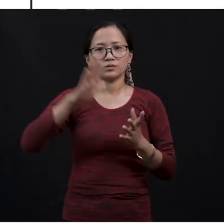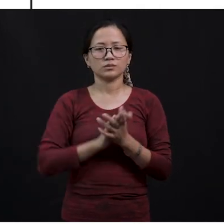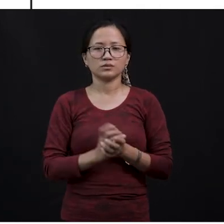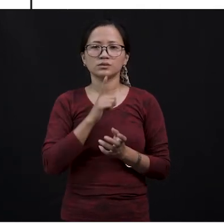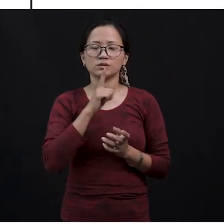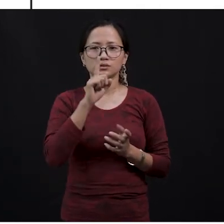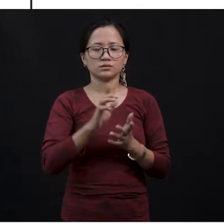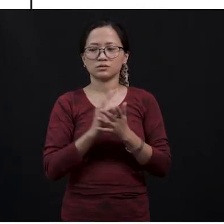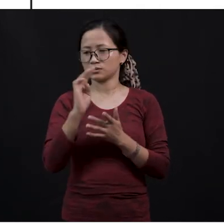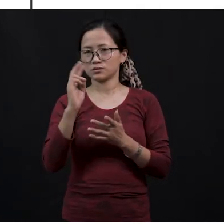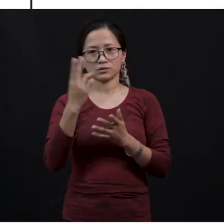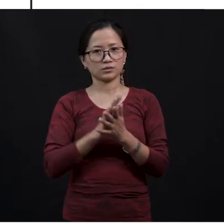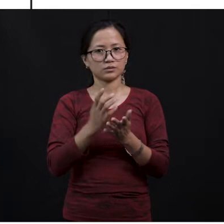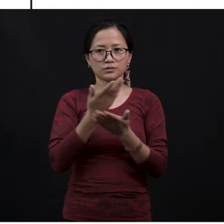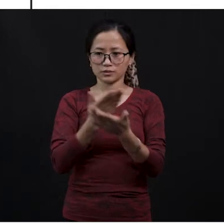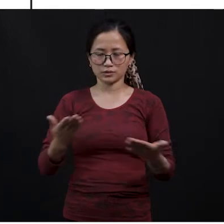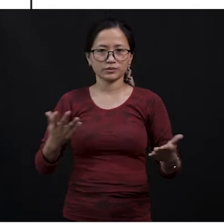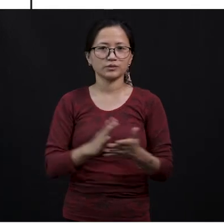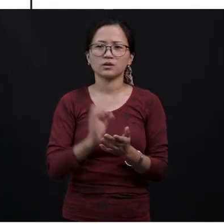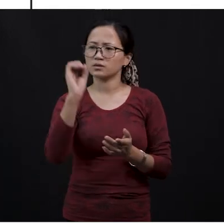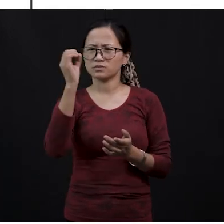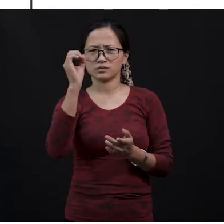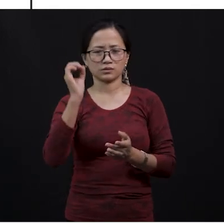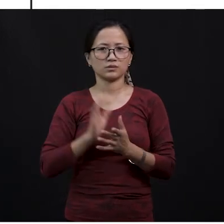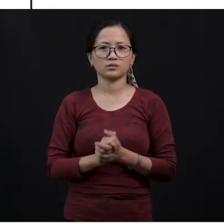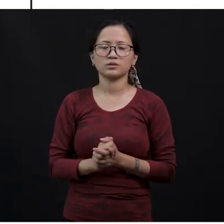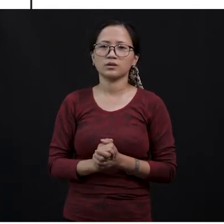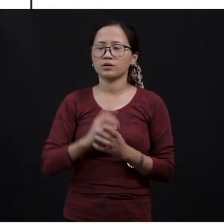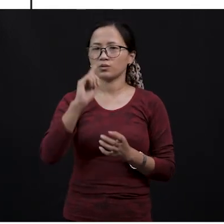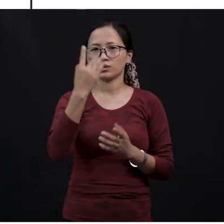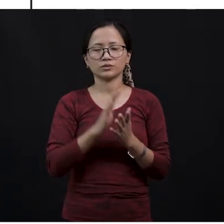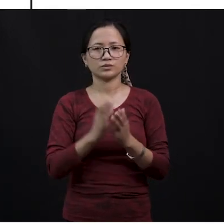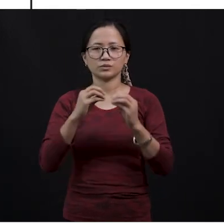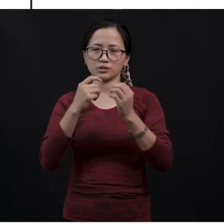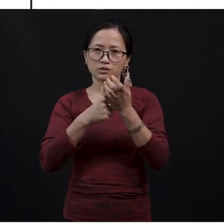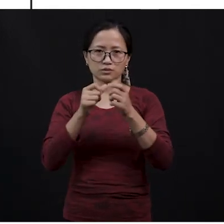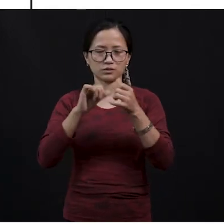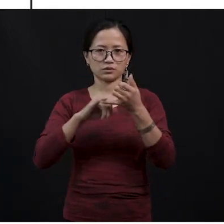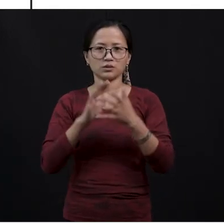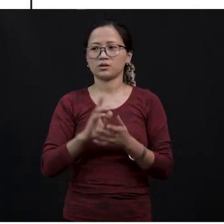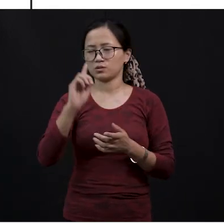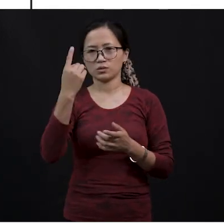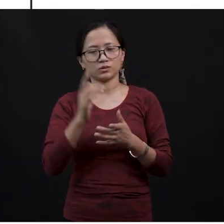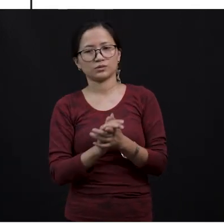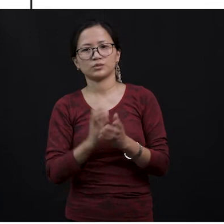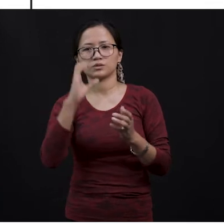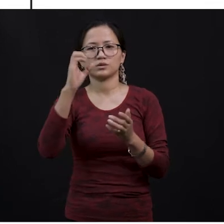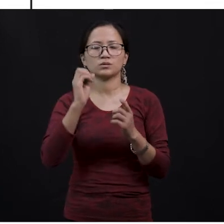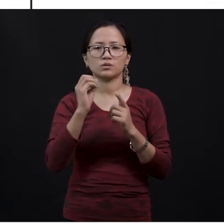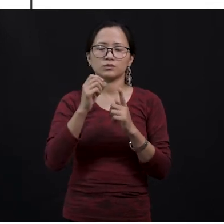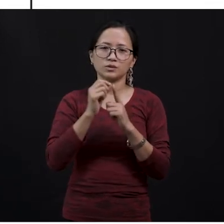to introduce two kinds of coins. One would be brass and the other one would be copper.